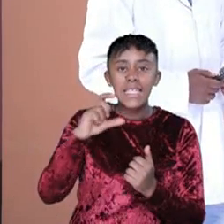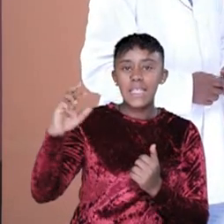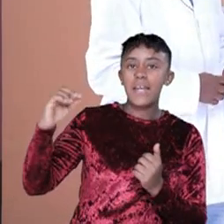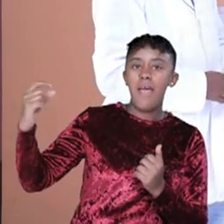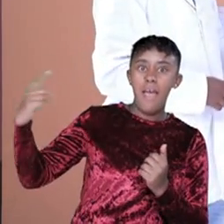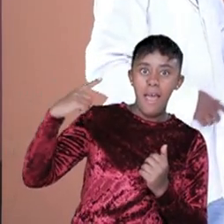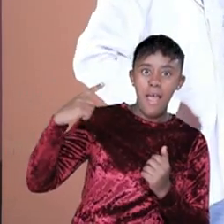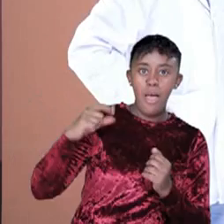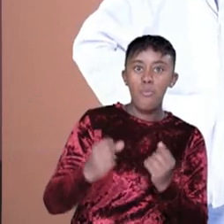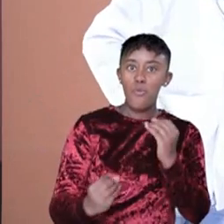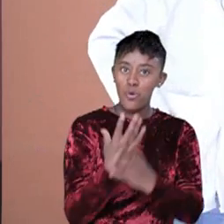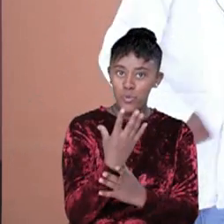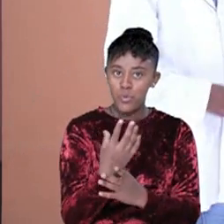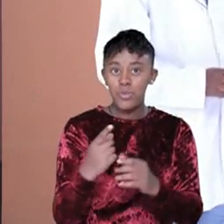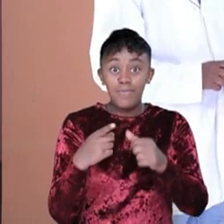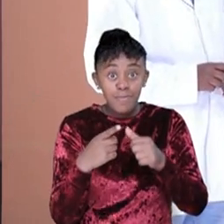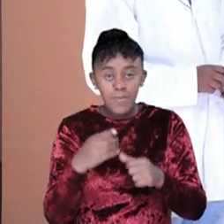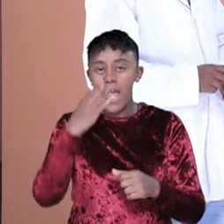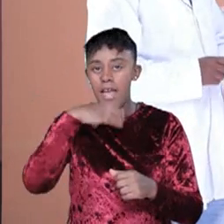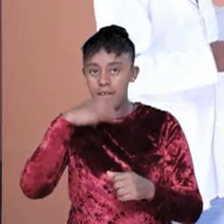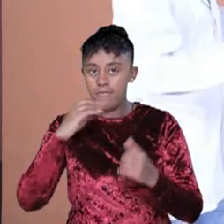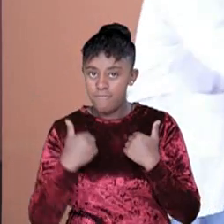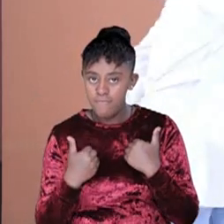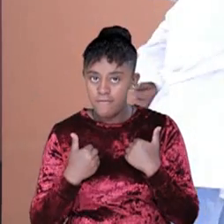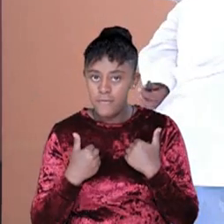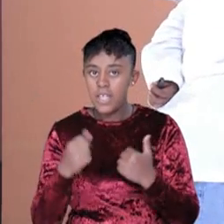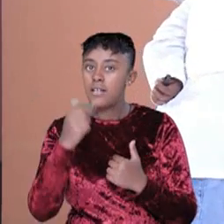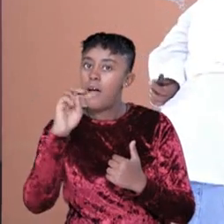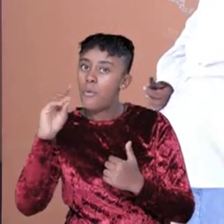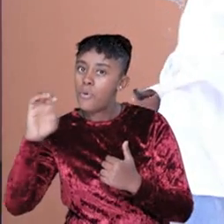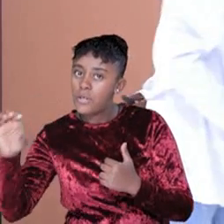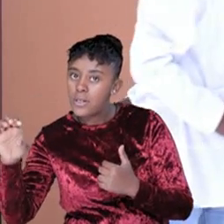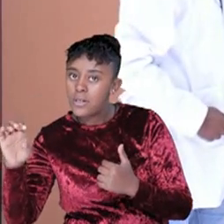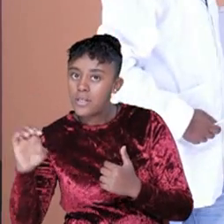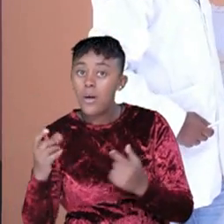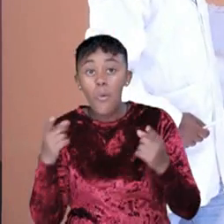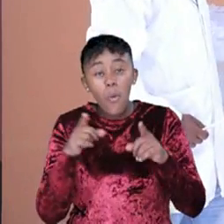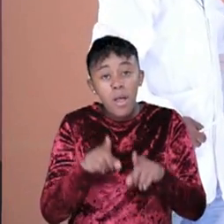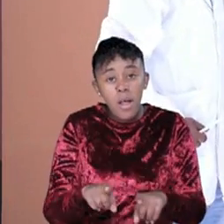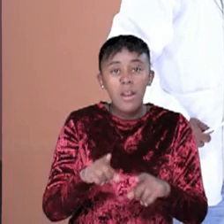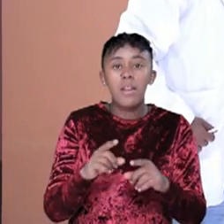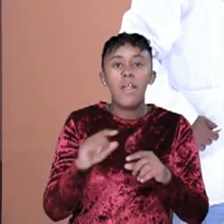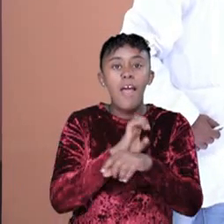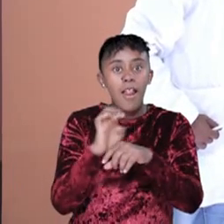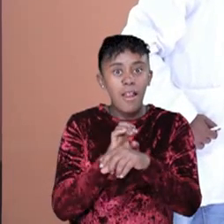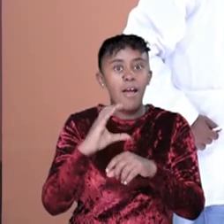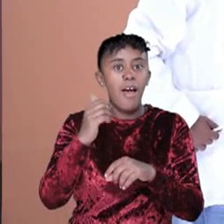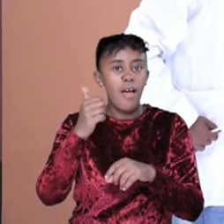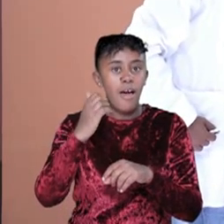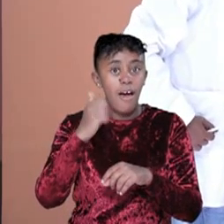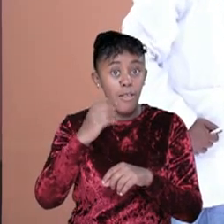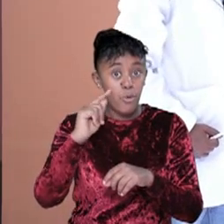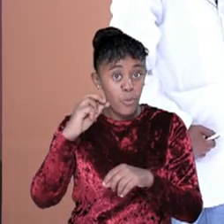is produced. There is a heater. There is anode. When